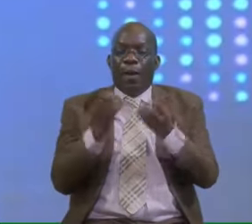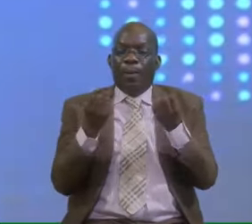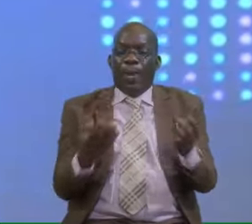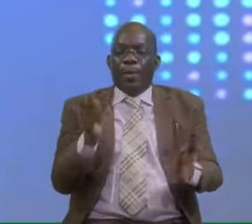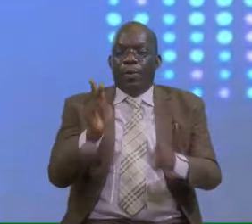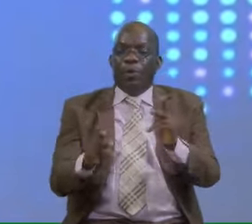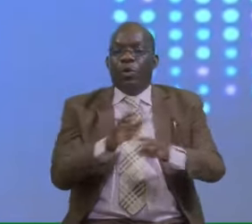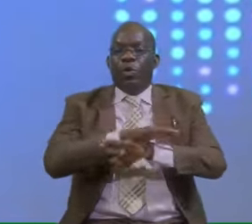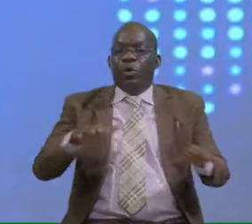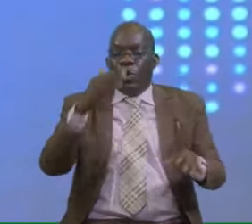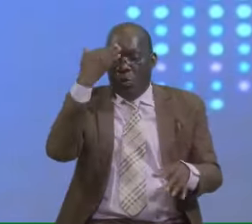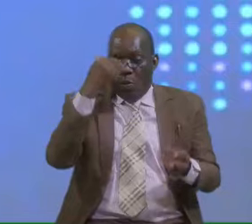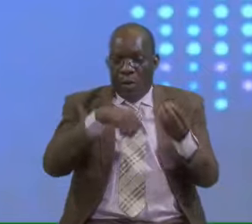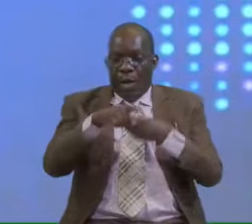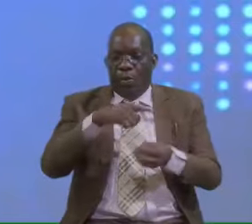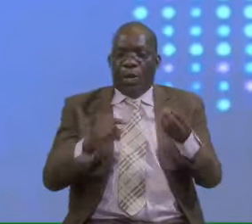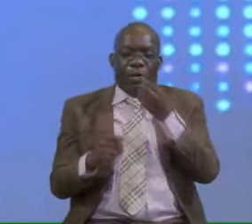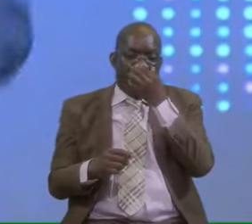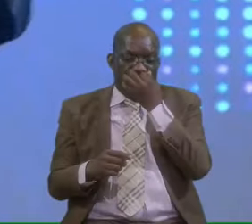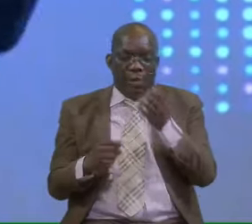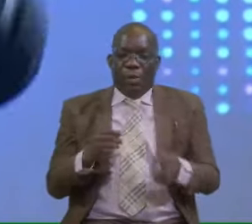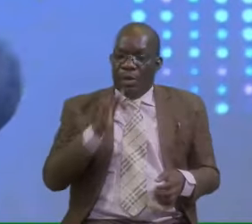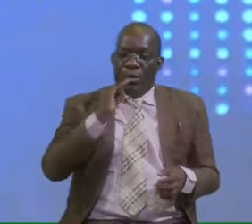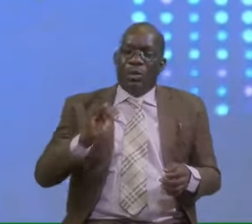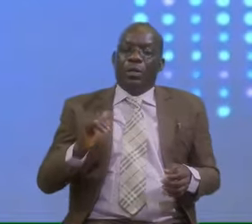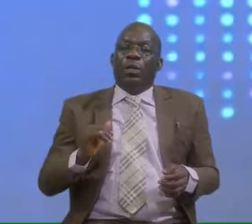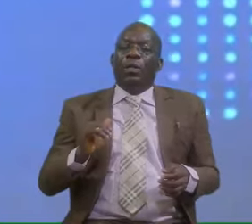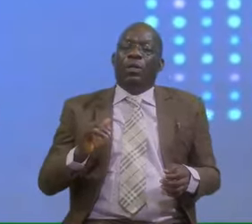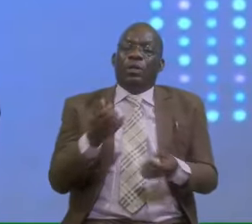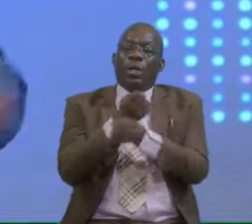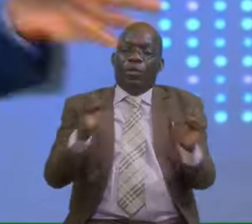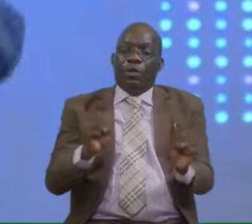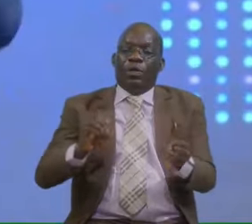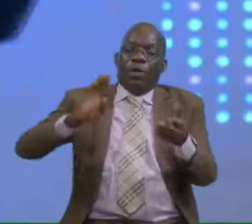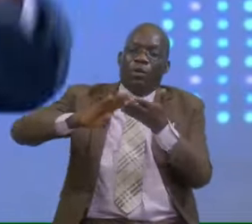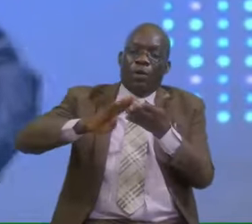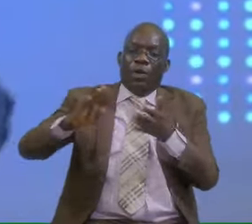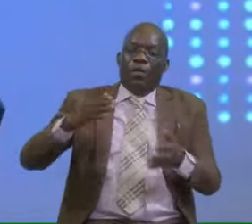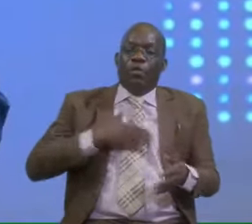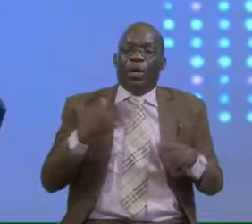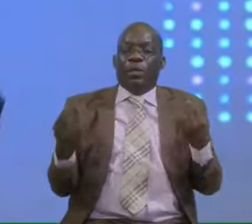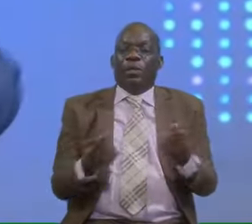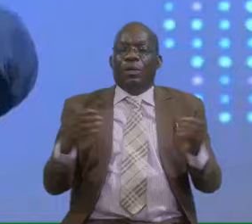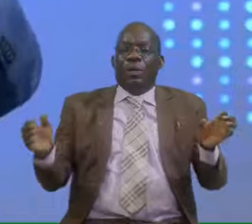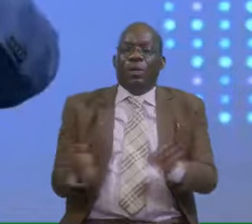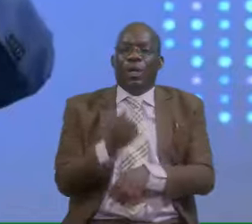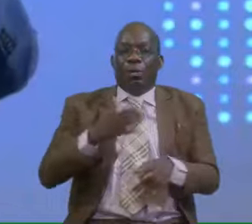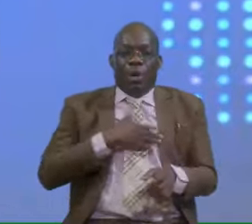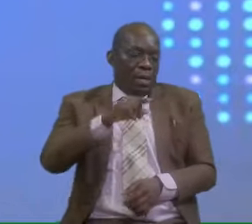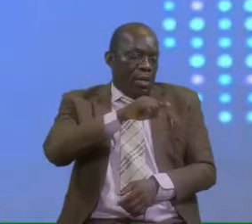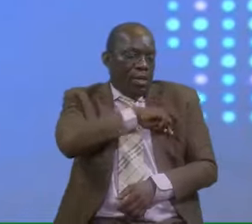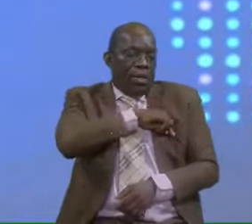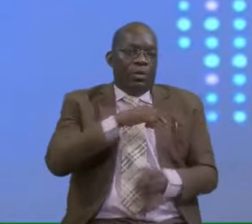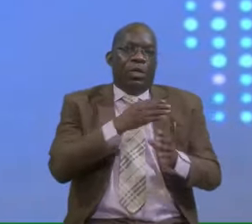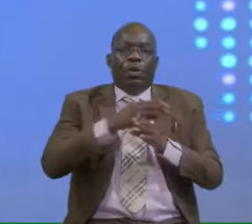know about is our salvation. Forgive my sin. Take my guilt away.